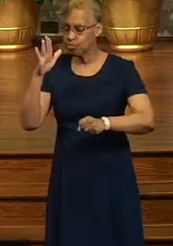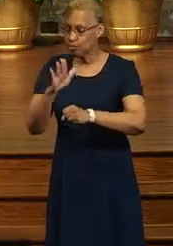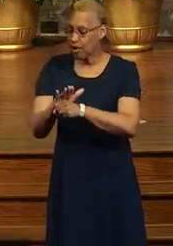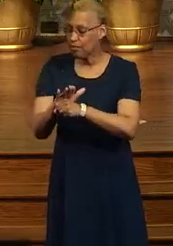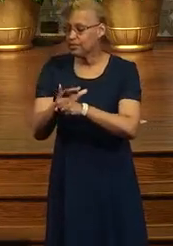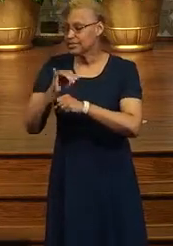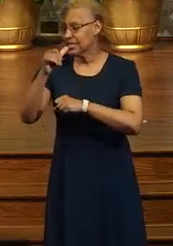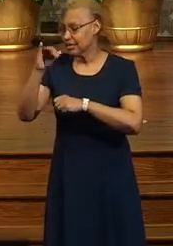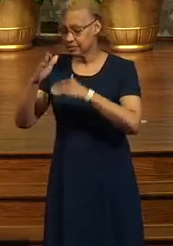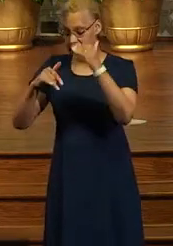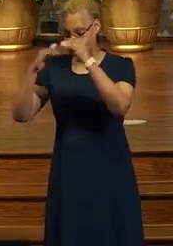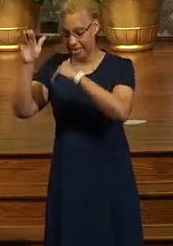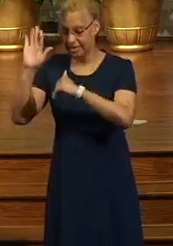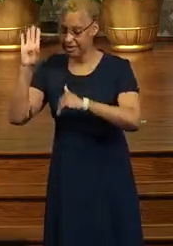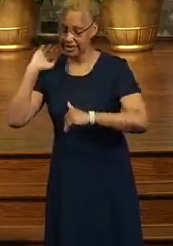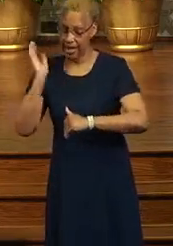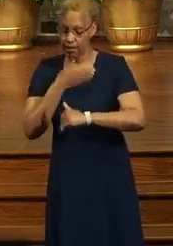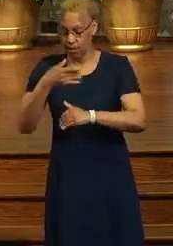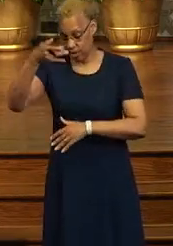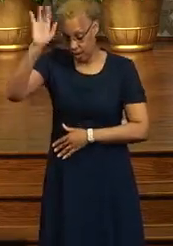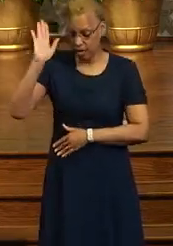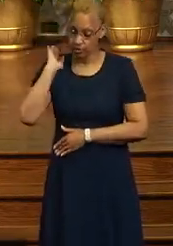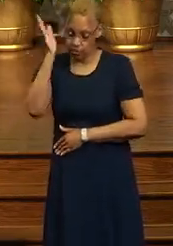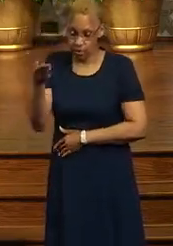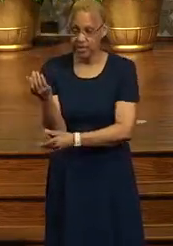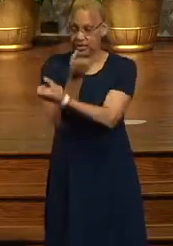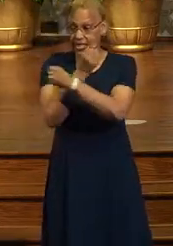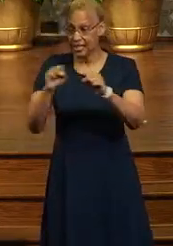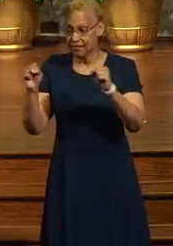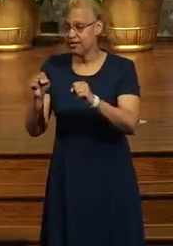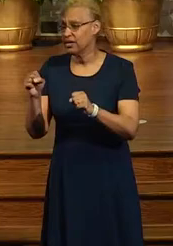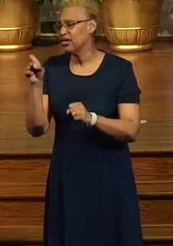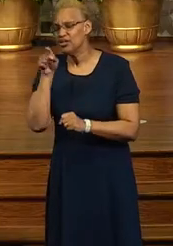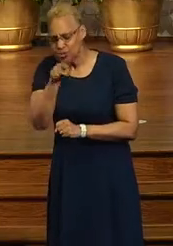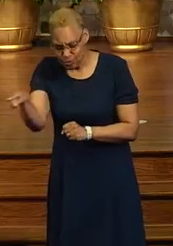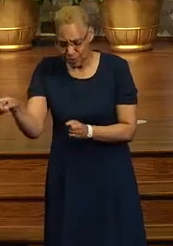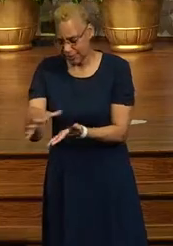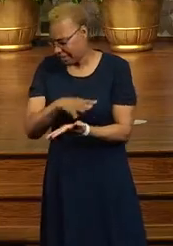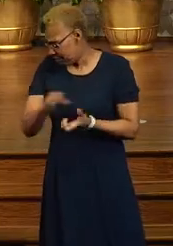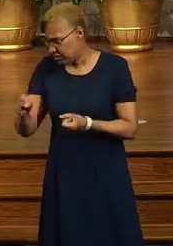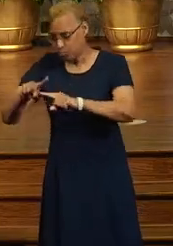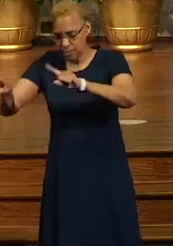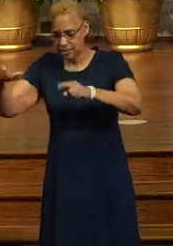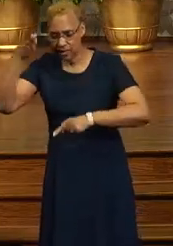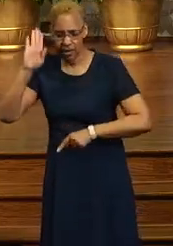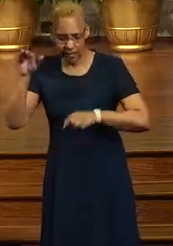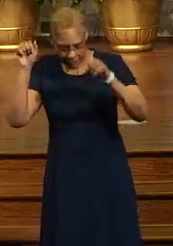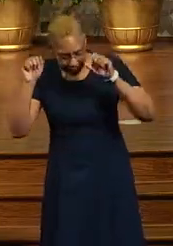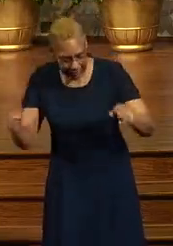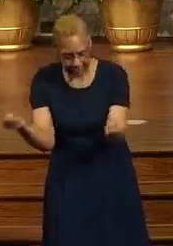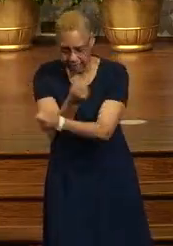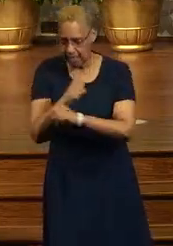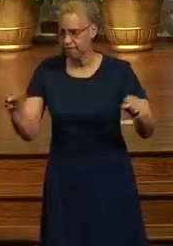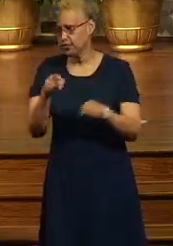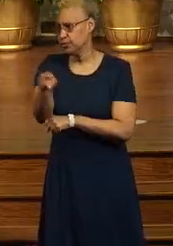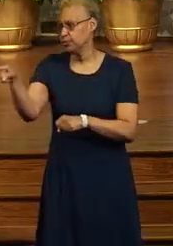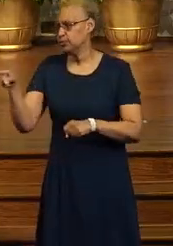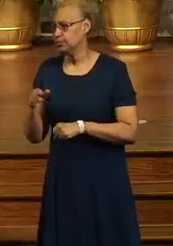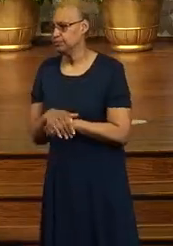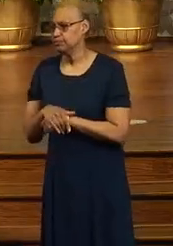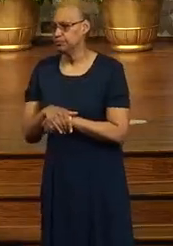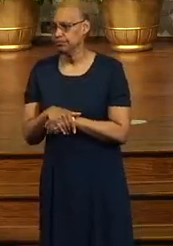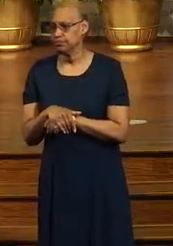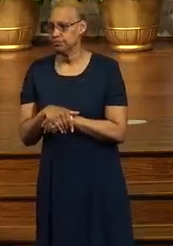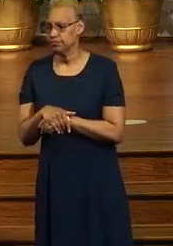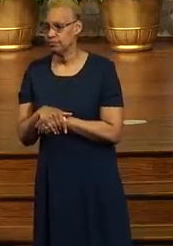He is our God, and he will deliver. You are damaged, but God can deliver you. Seek